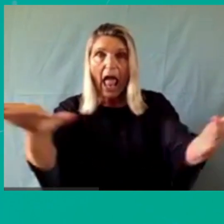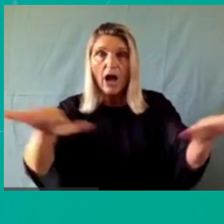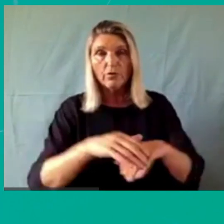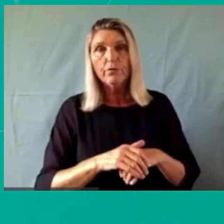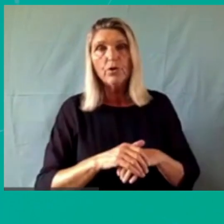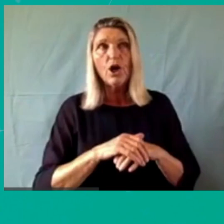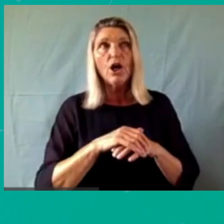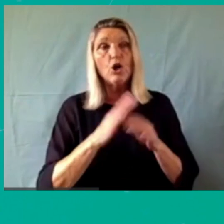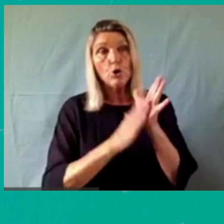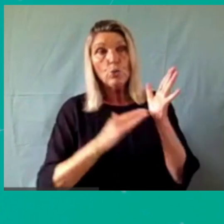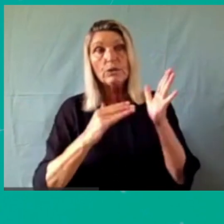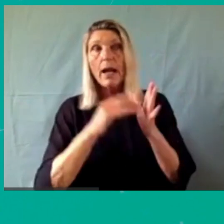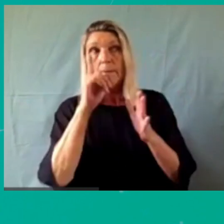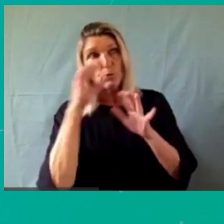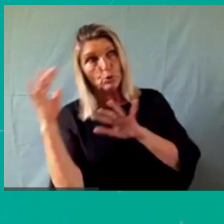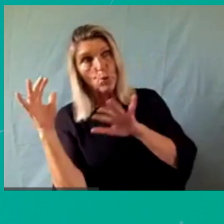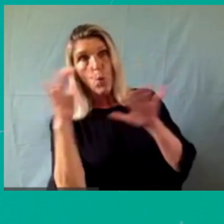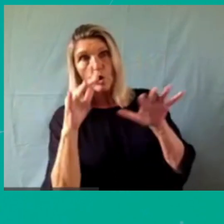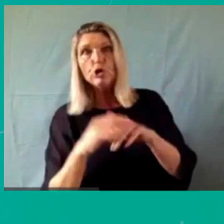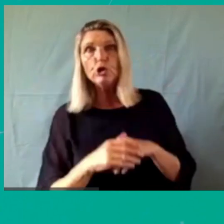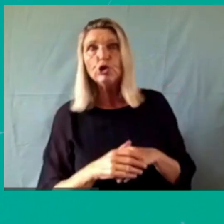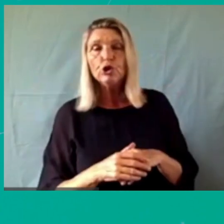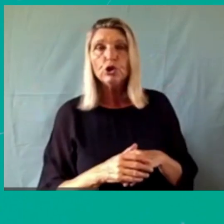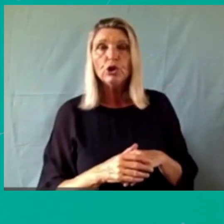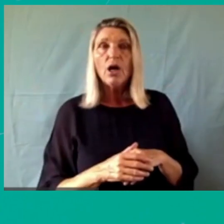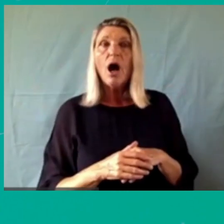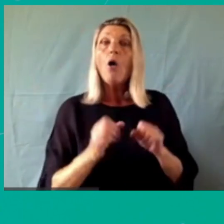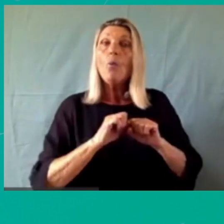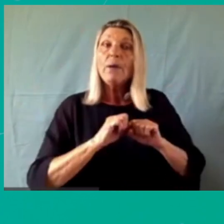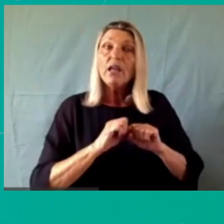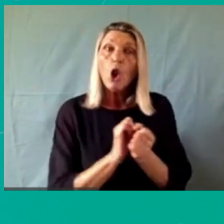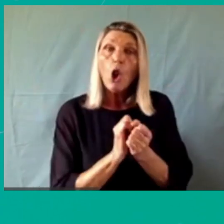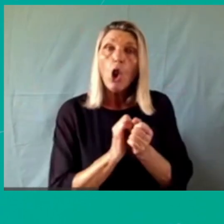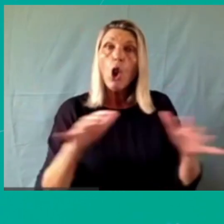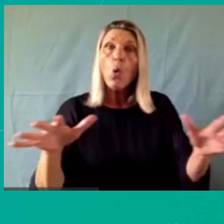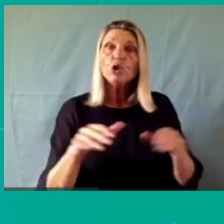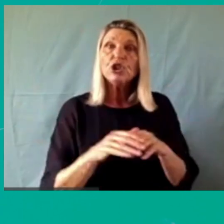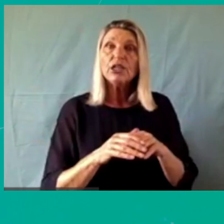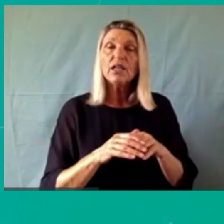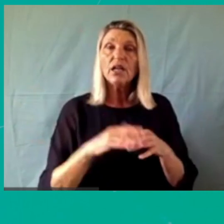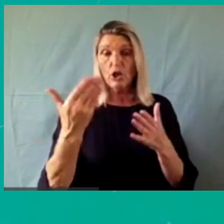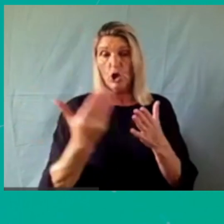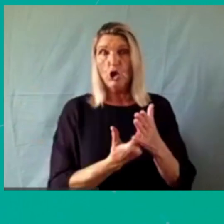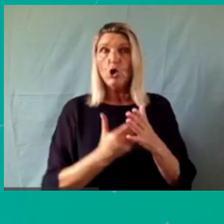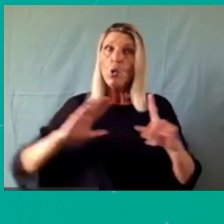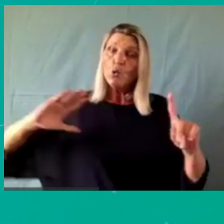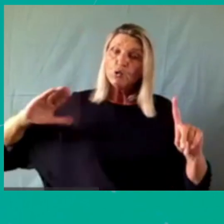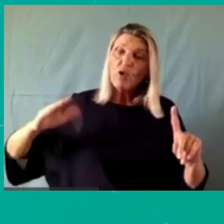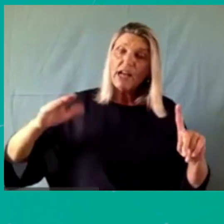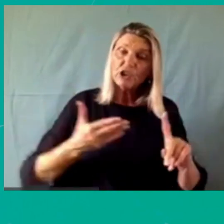new national strategy to eliminate family violence and sexual violence and an associated action